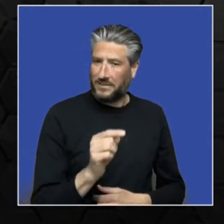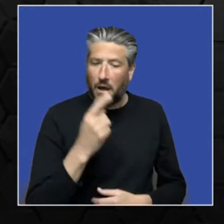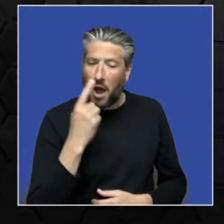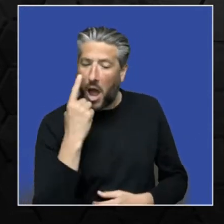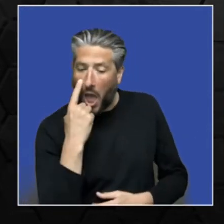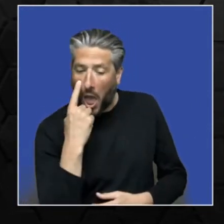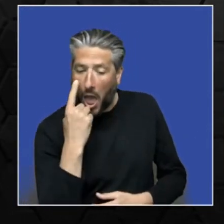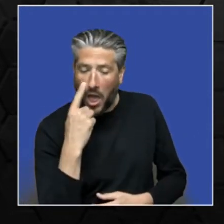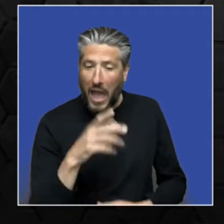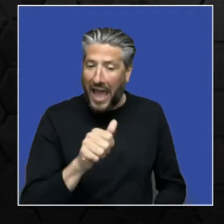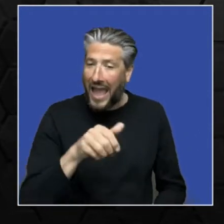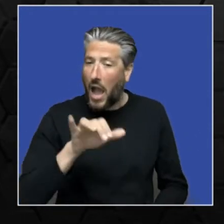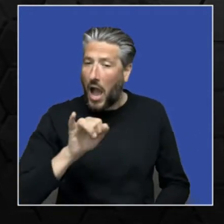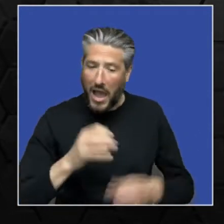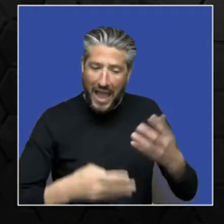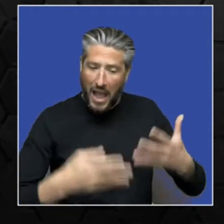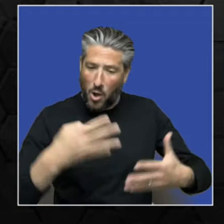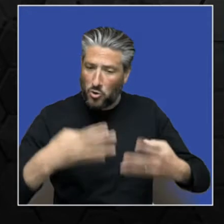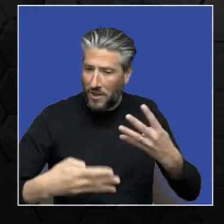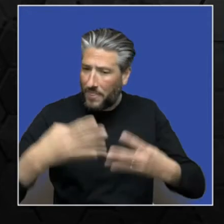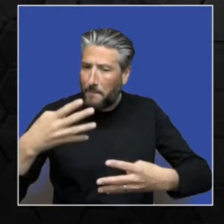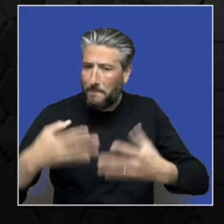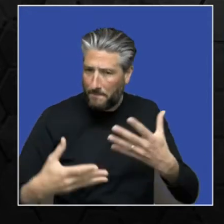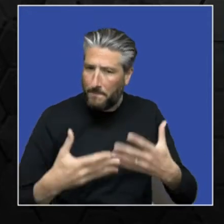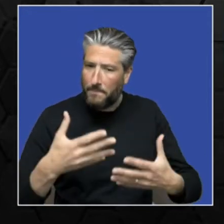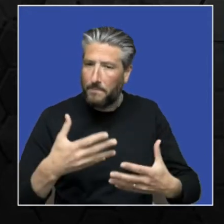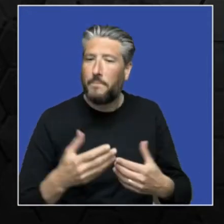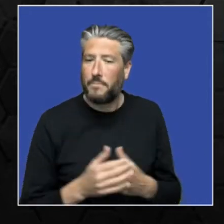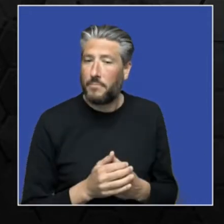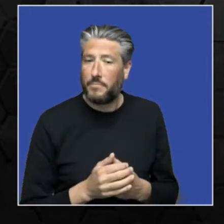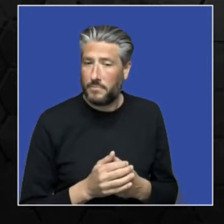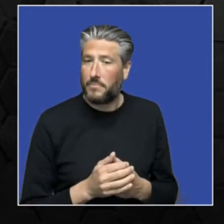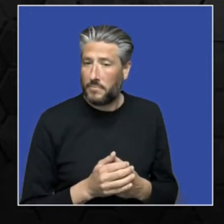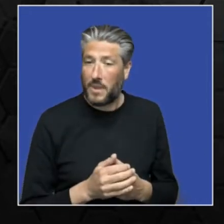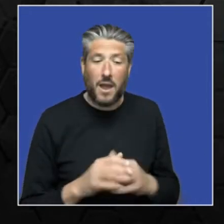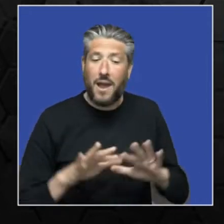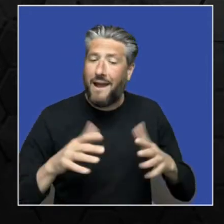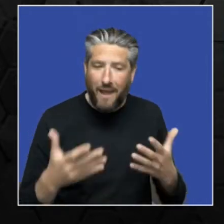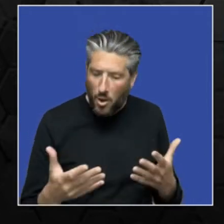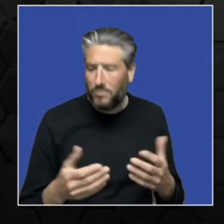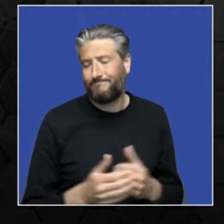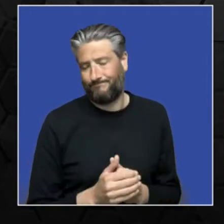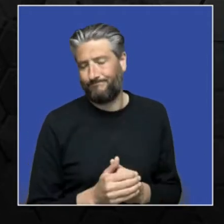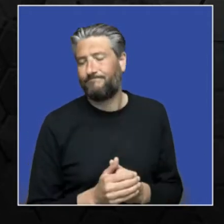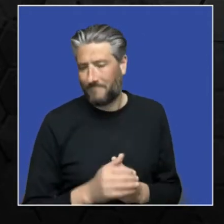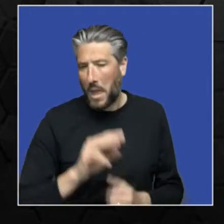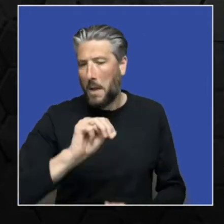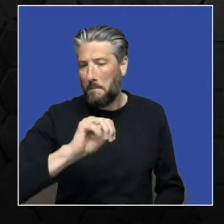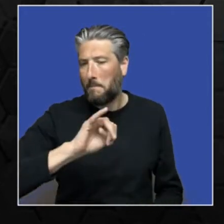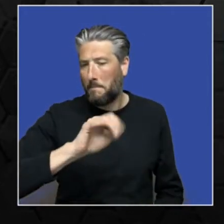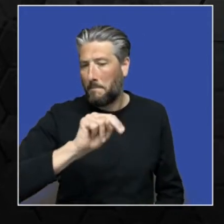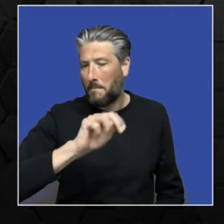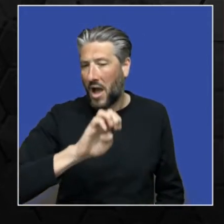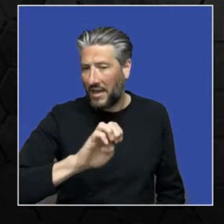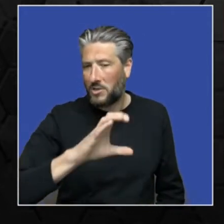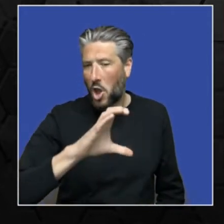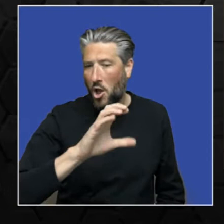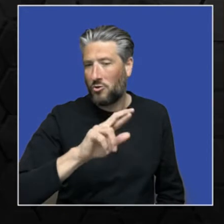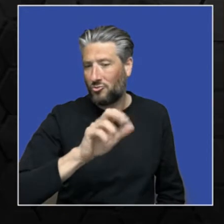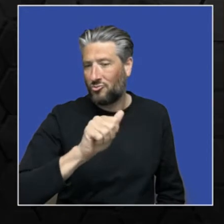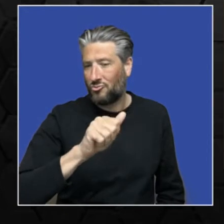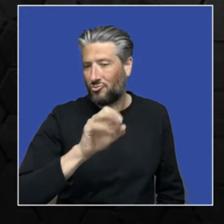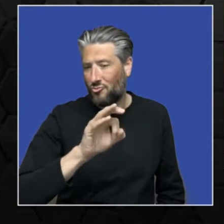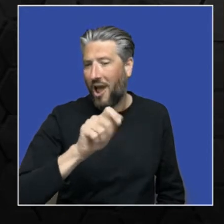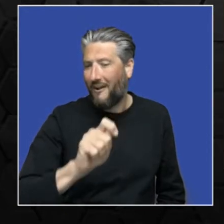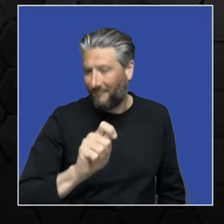algorithms using one and only Minecraft. So this is something that researchers can actually use in order to start